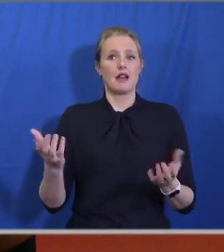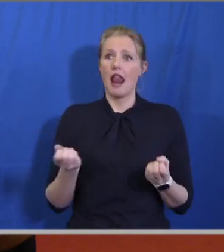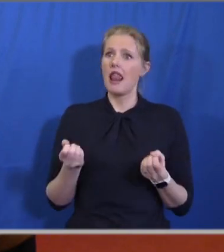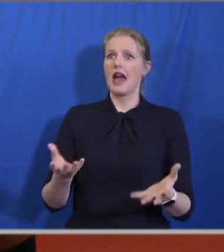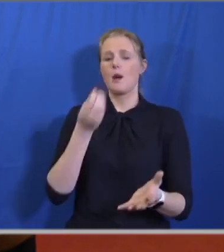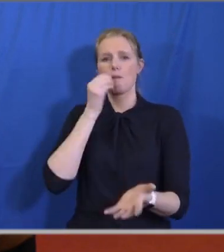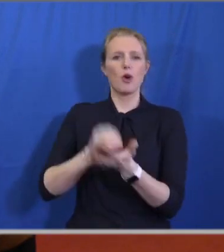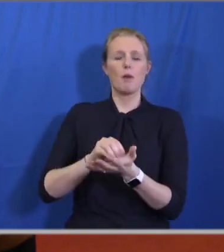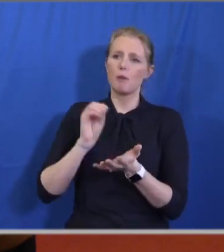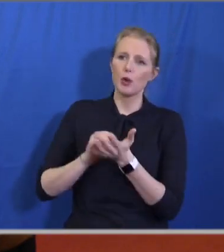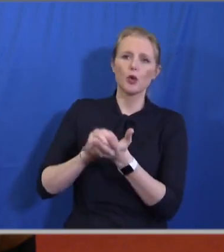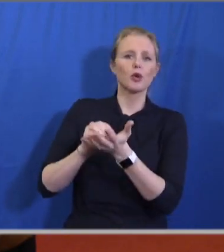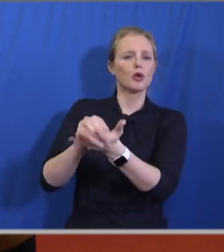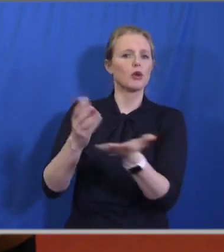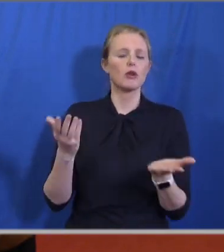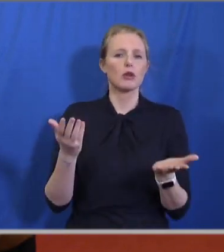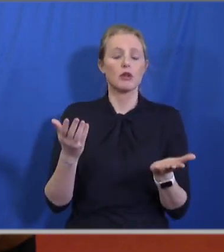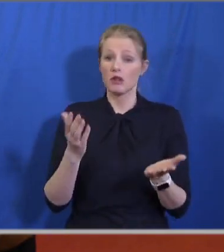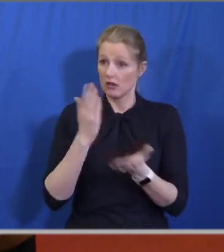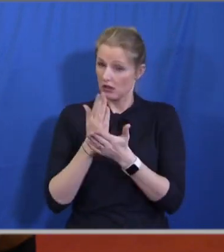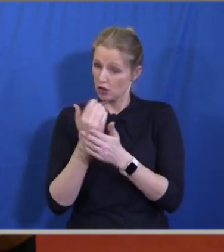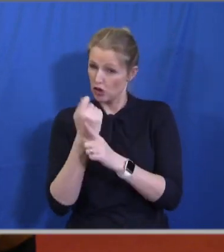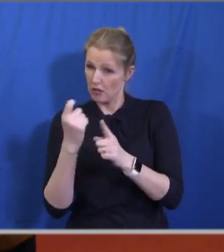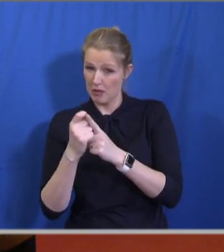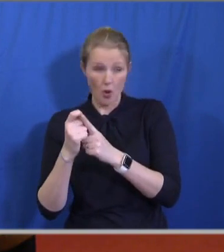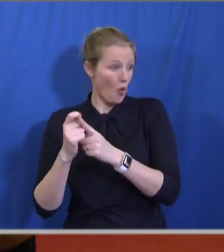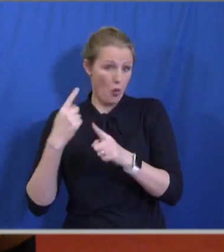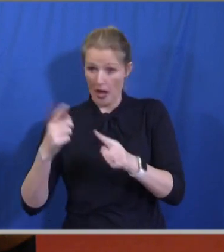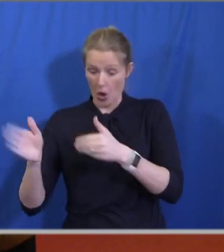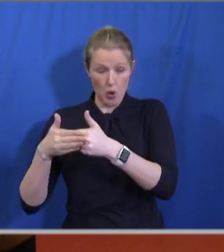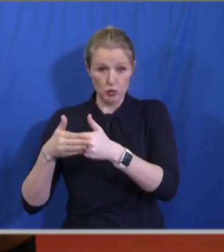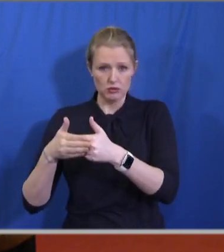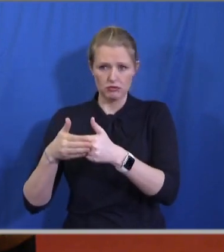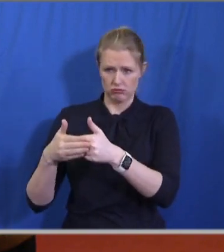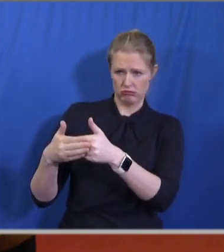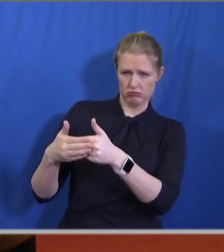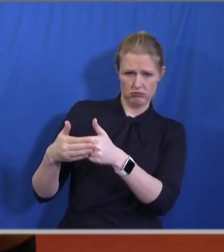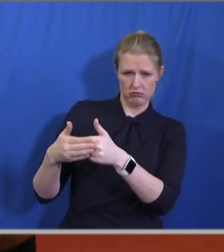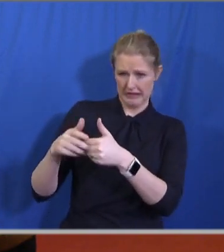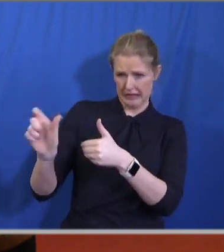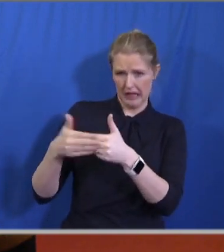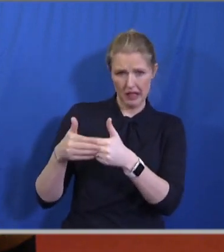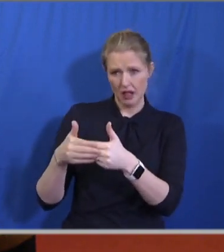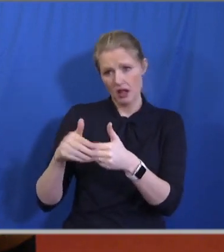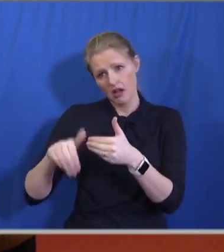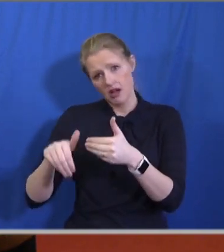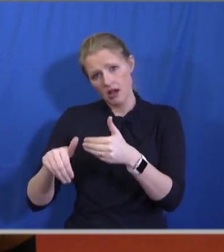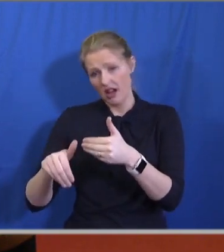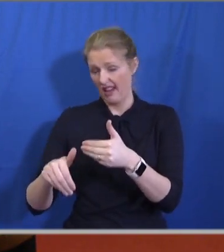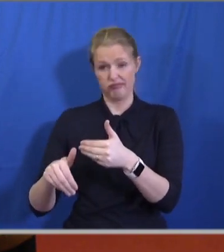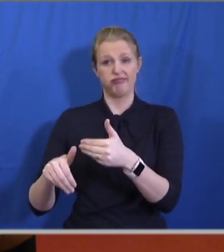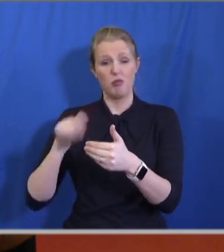to be booked? GPs were the first ones to close their doors, and it seems like they're going to be the last ones to reopen if they ever